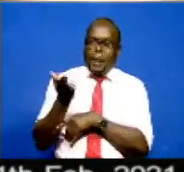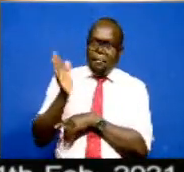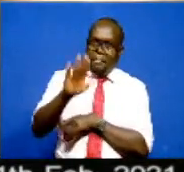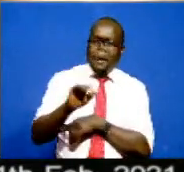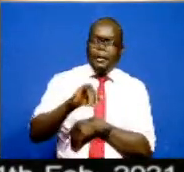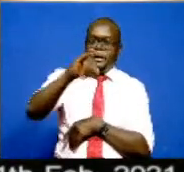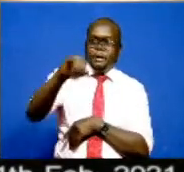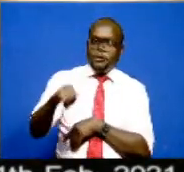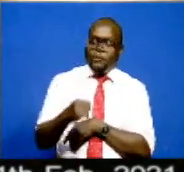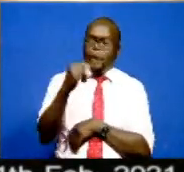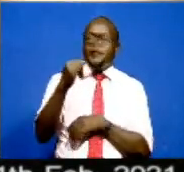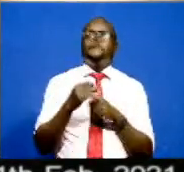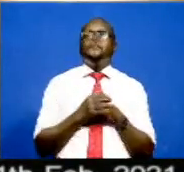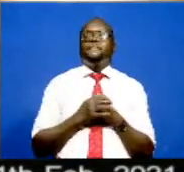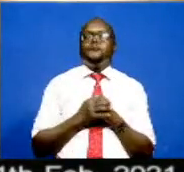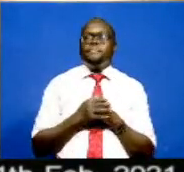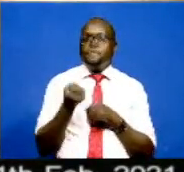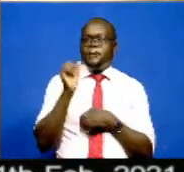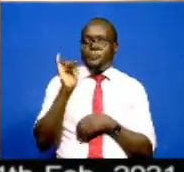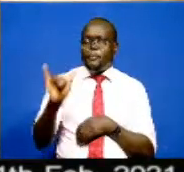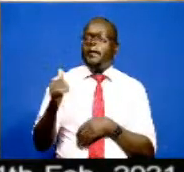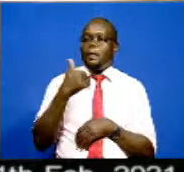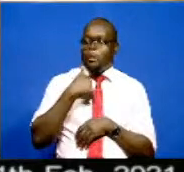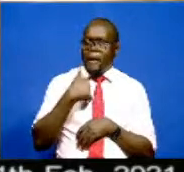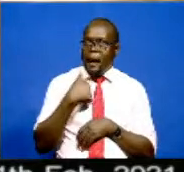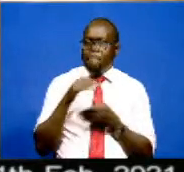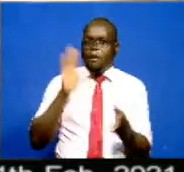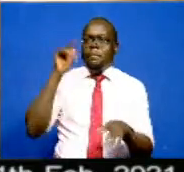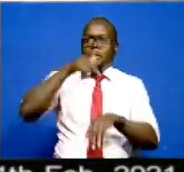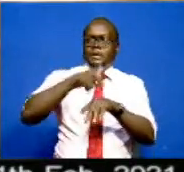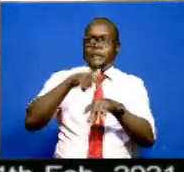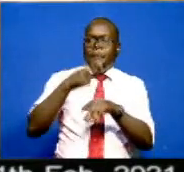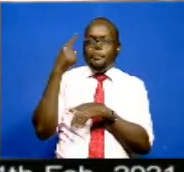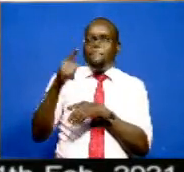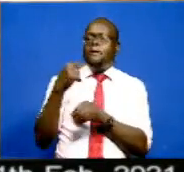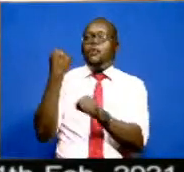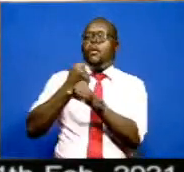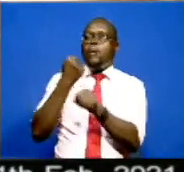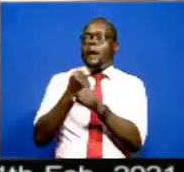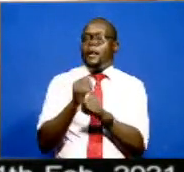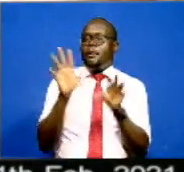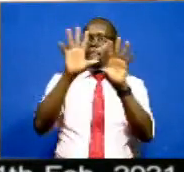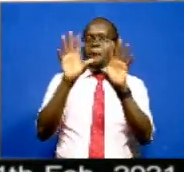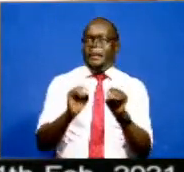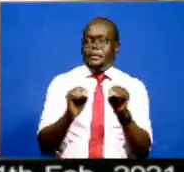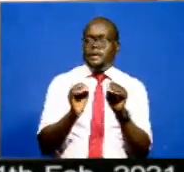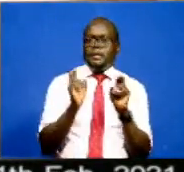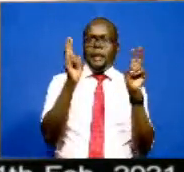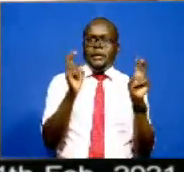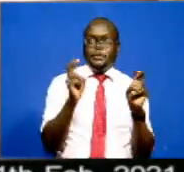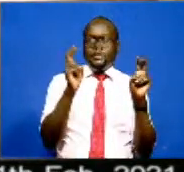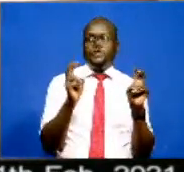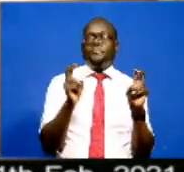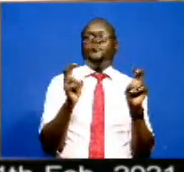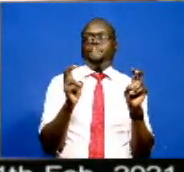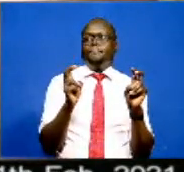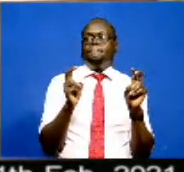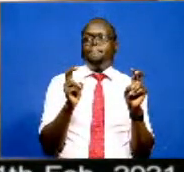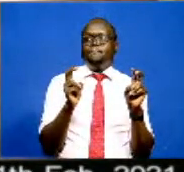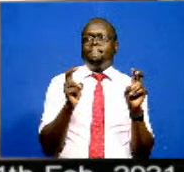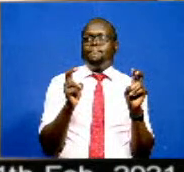January, so that we have an accelerated more time to process the budget issues before we go